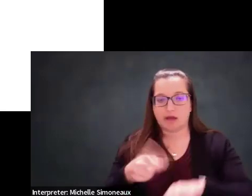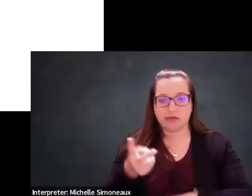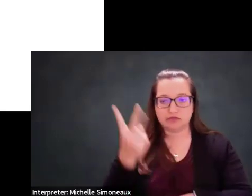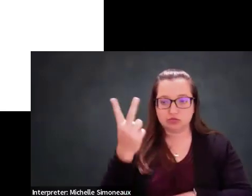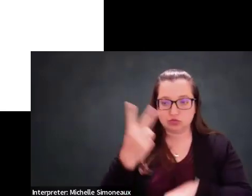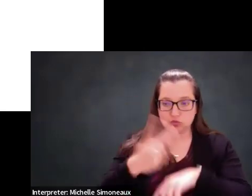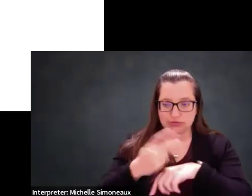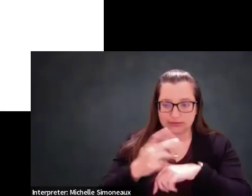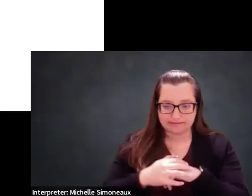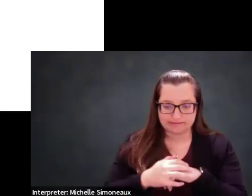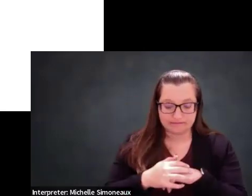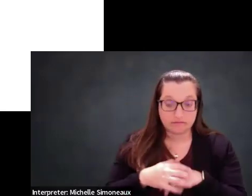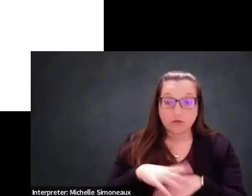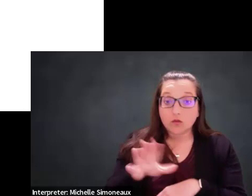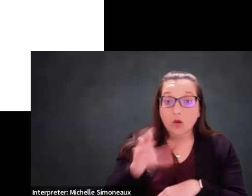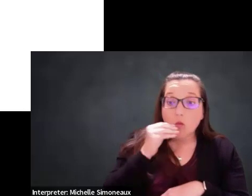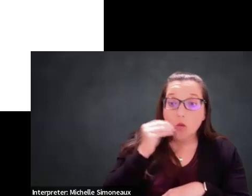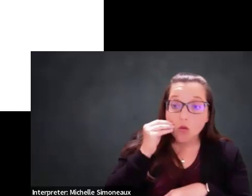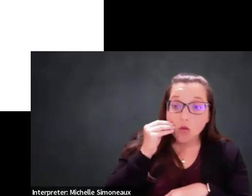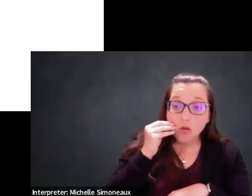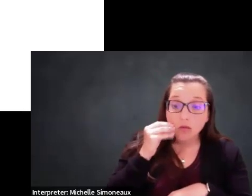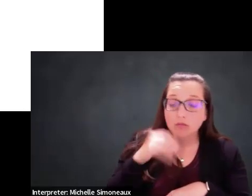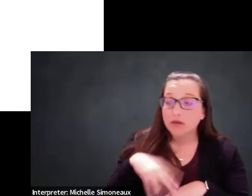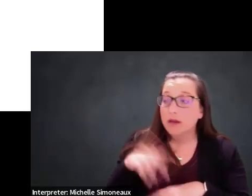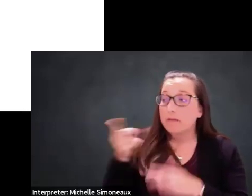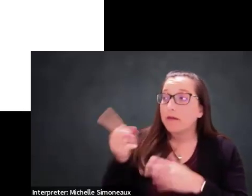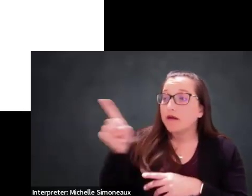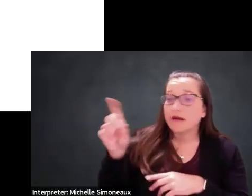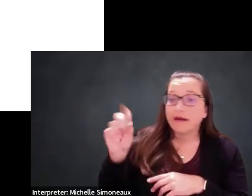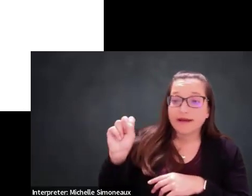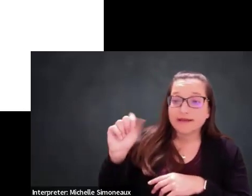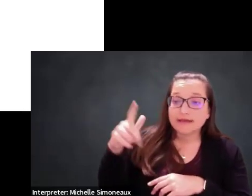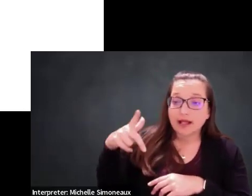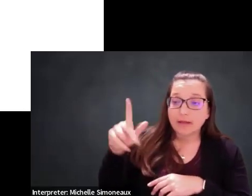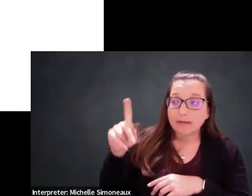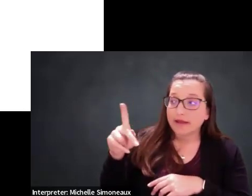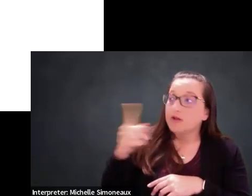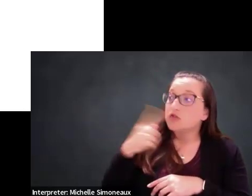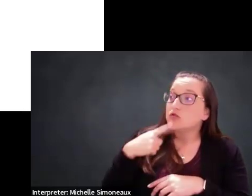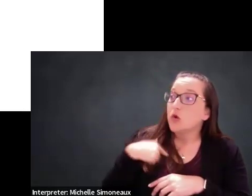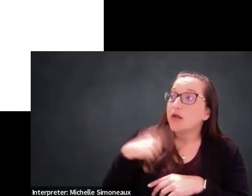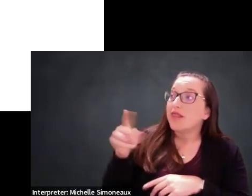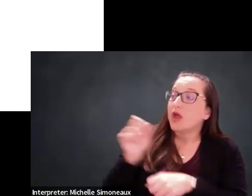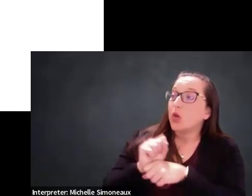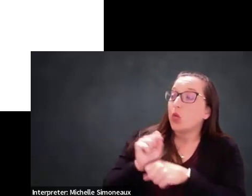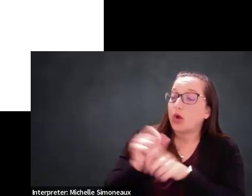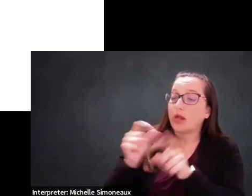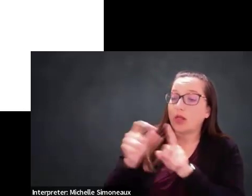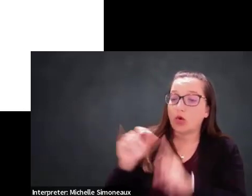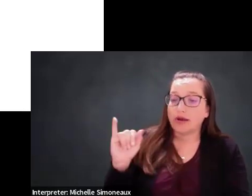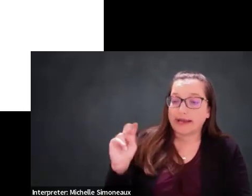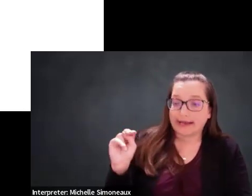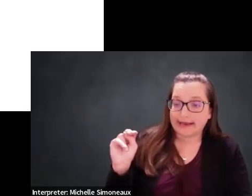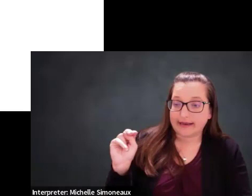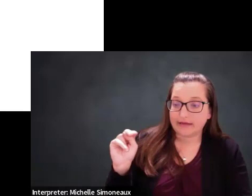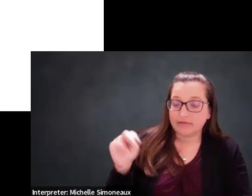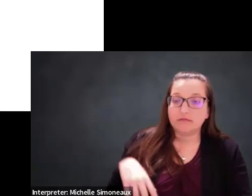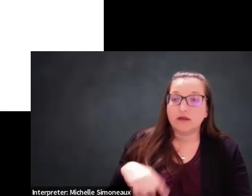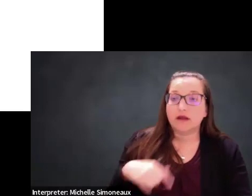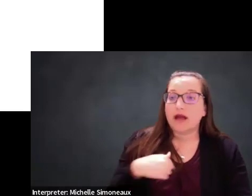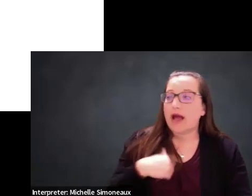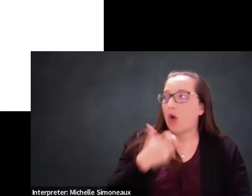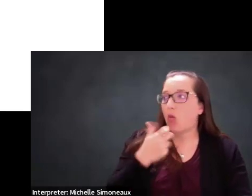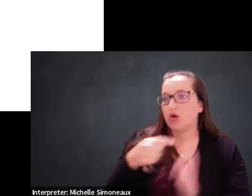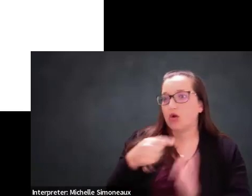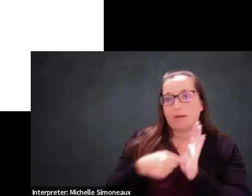you're setting for yourself like, okay, the SLP or the teacher, they told me that we're working on the word in this week and I want to model it 10